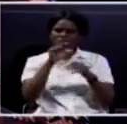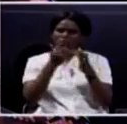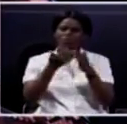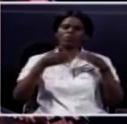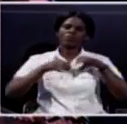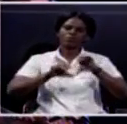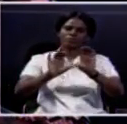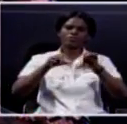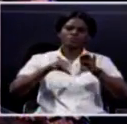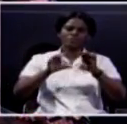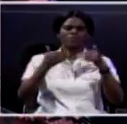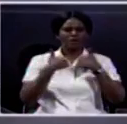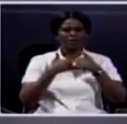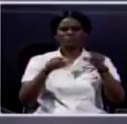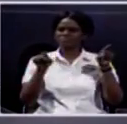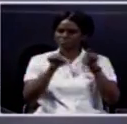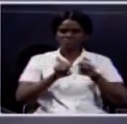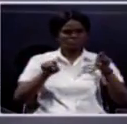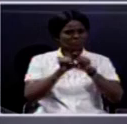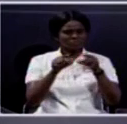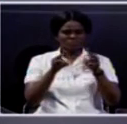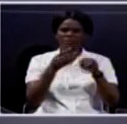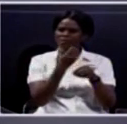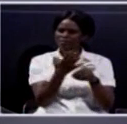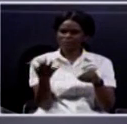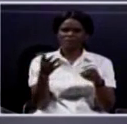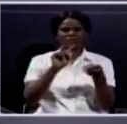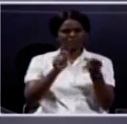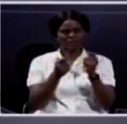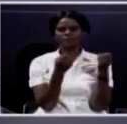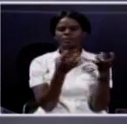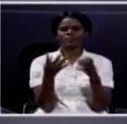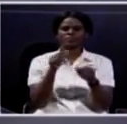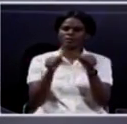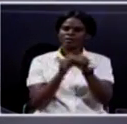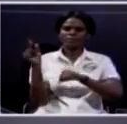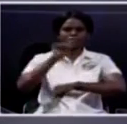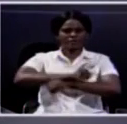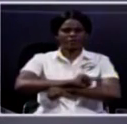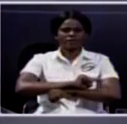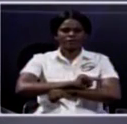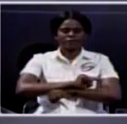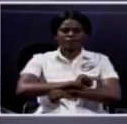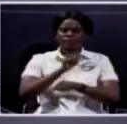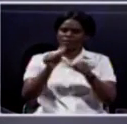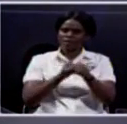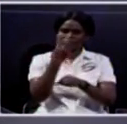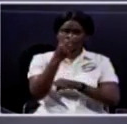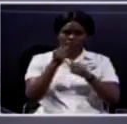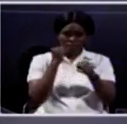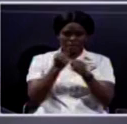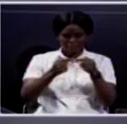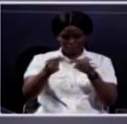continuously... There's no stability. Everything is changing. A lot of things are changing every year. Yeah. Or almost every 2 years.